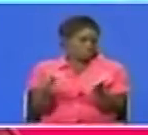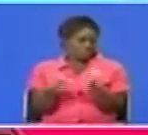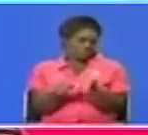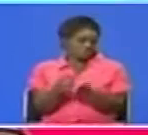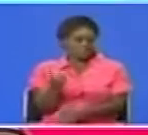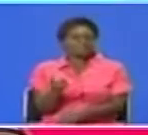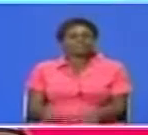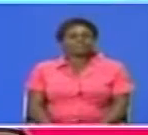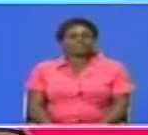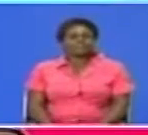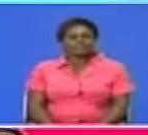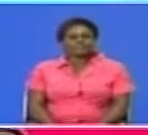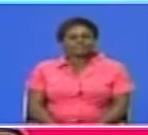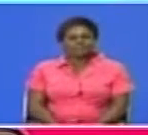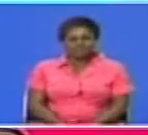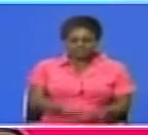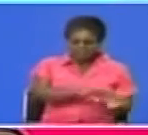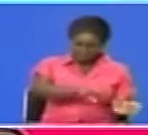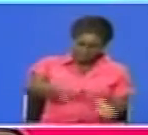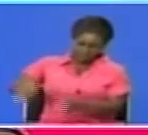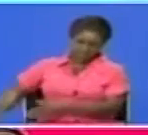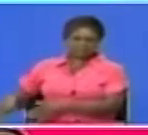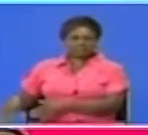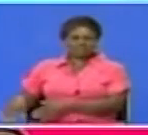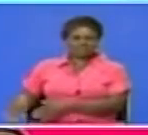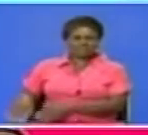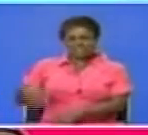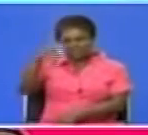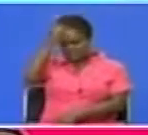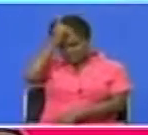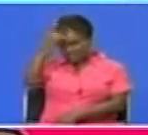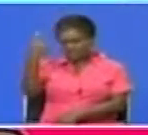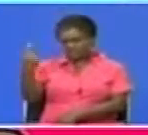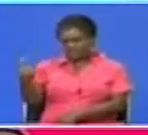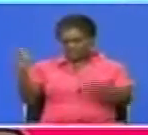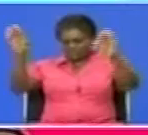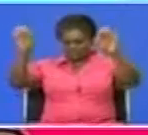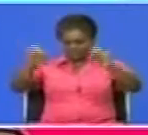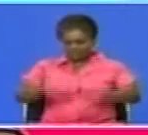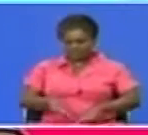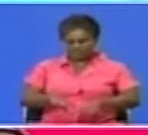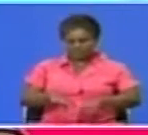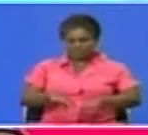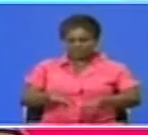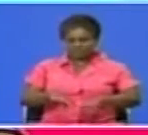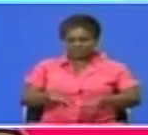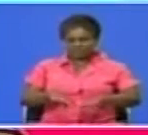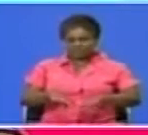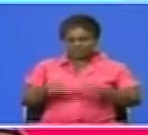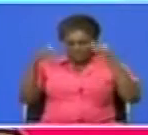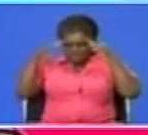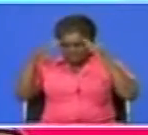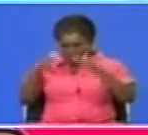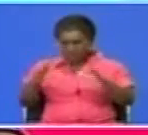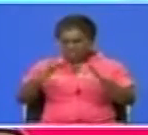regarding oil in the country. Let's move on a little bit now. A village in the Kerio Valley in Marakwet was on the spotlight as the